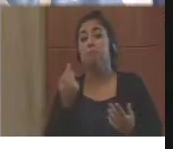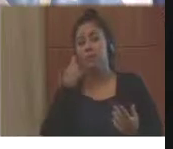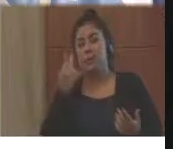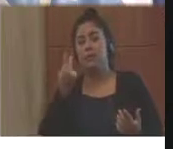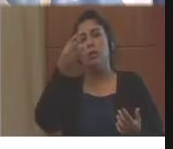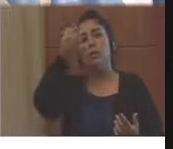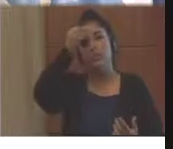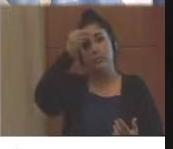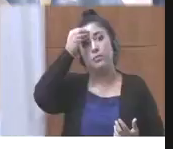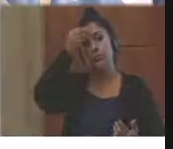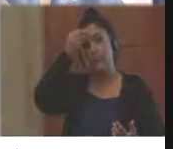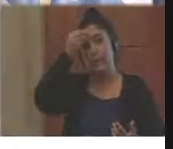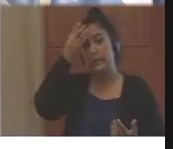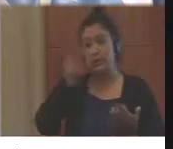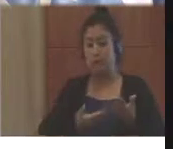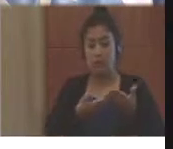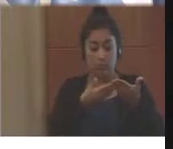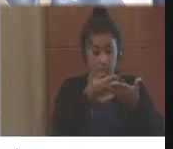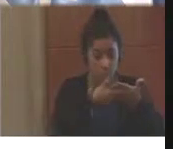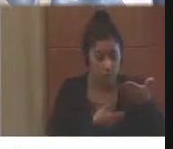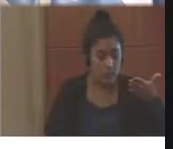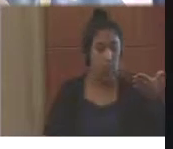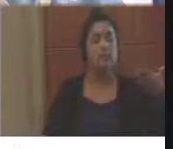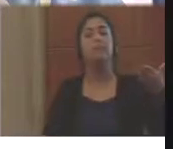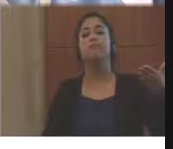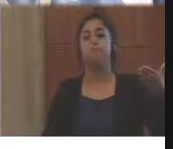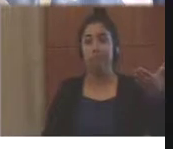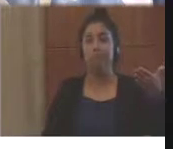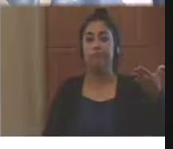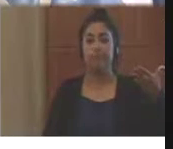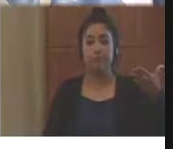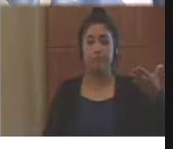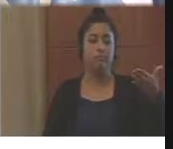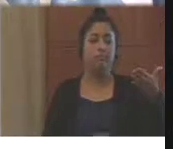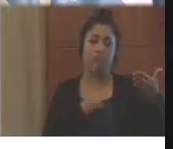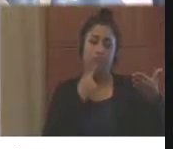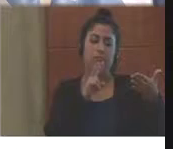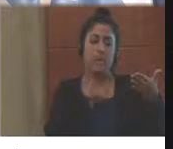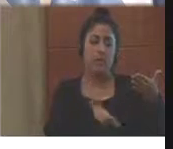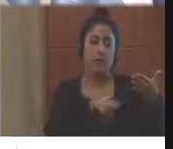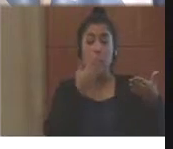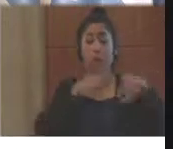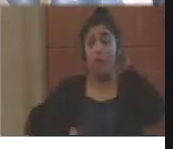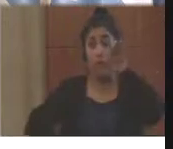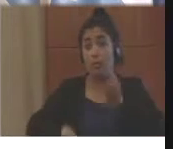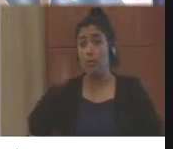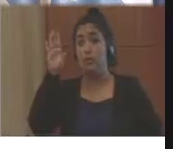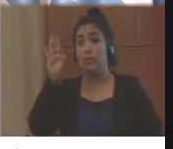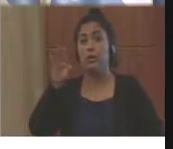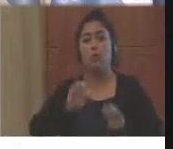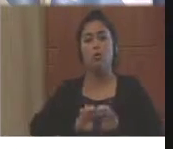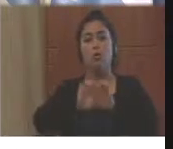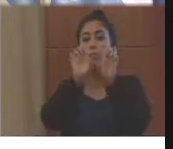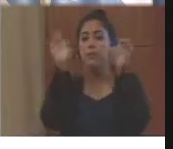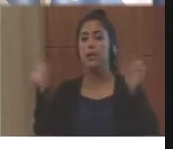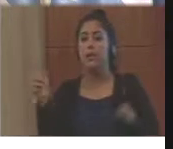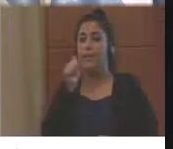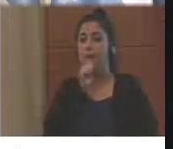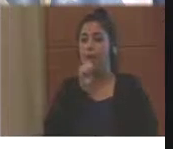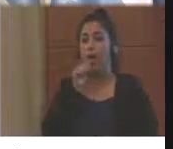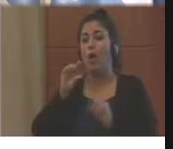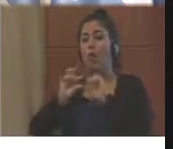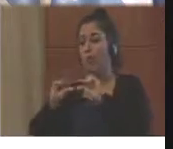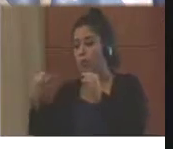platform. We're looking and reading the statement, and we can say that the statement does reflect the private